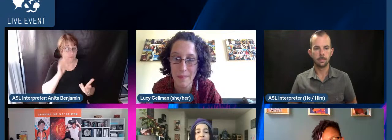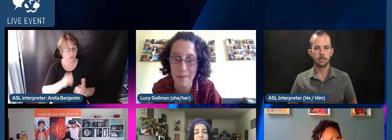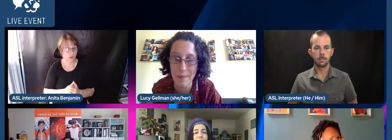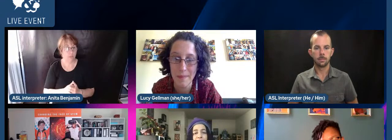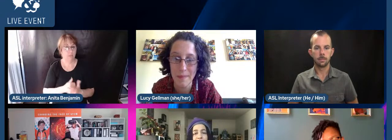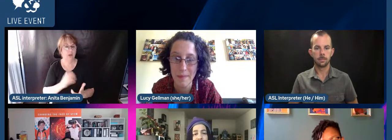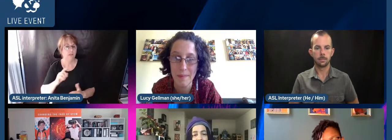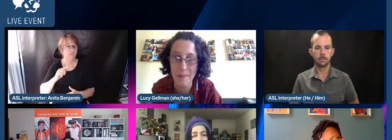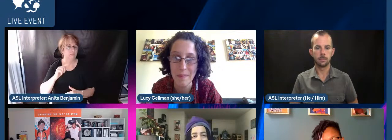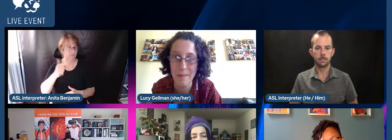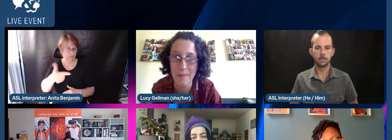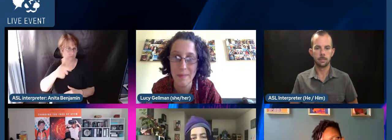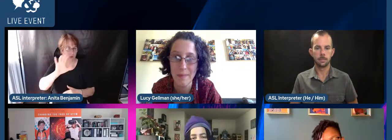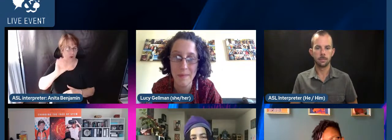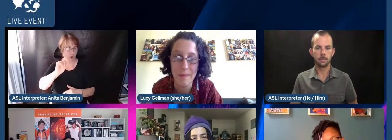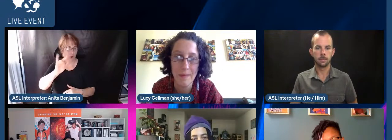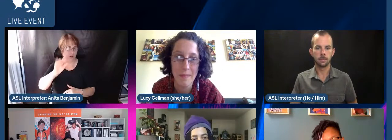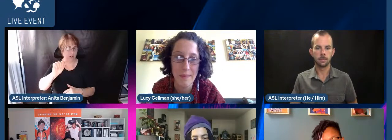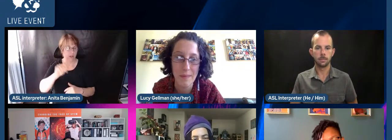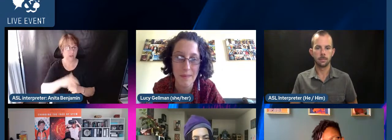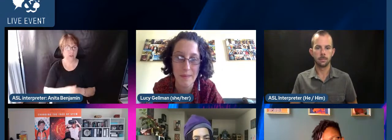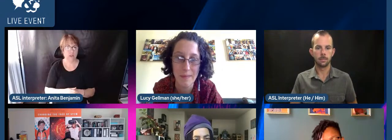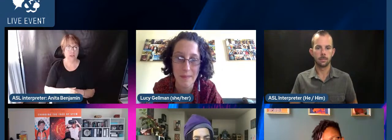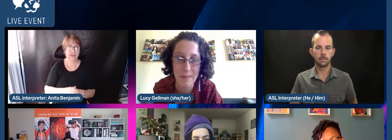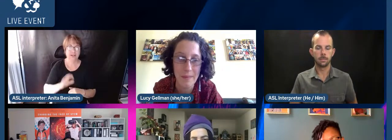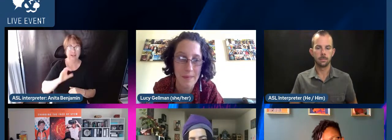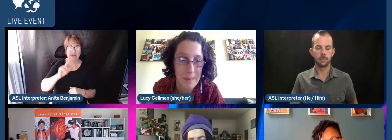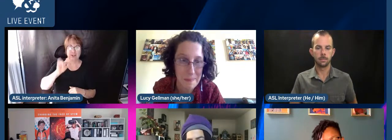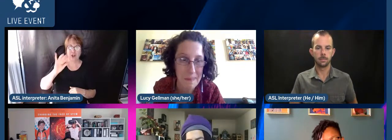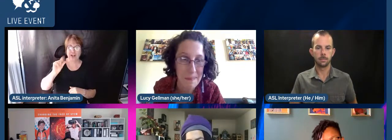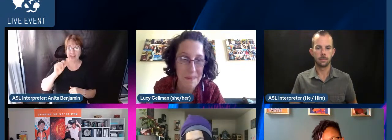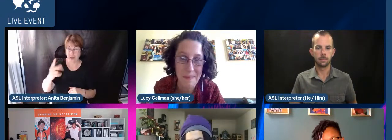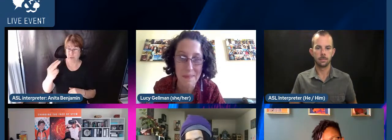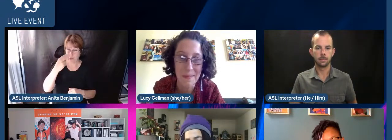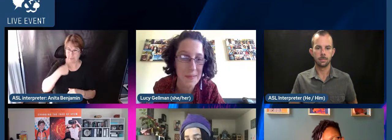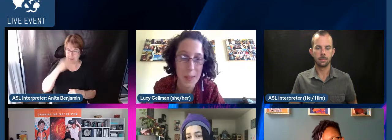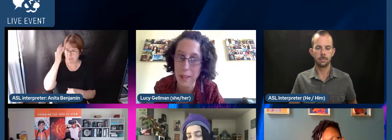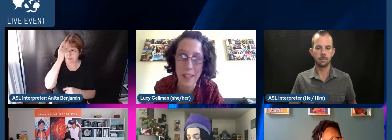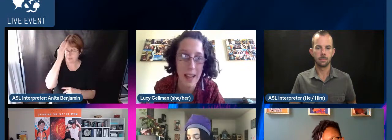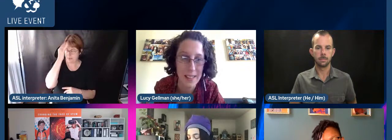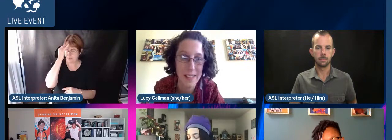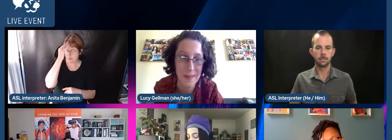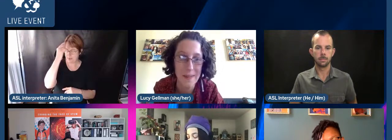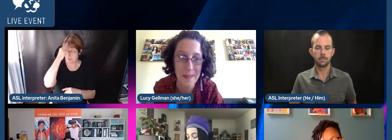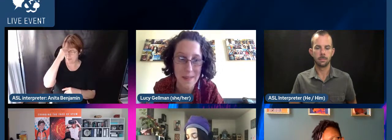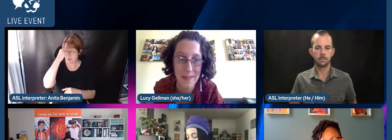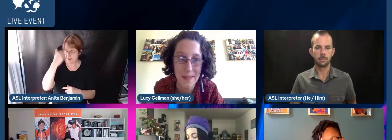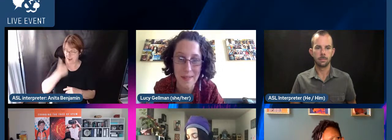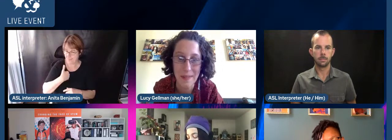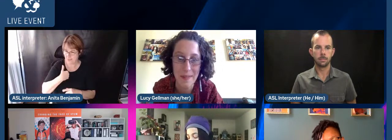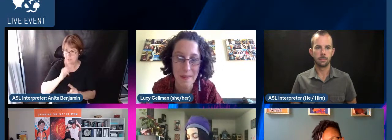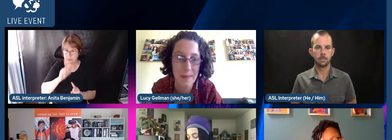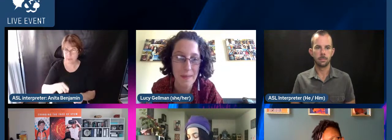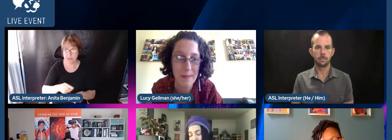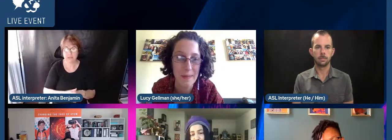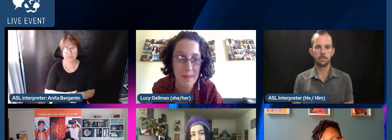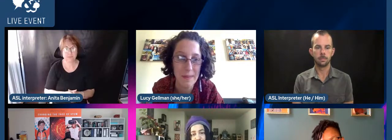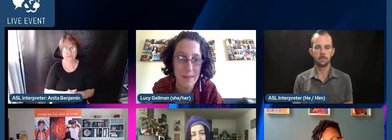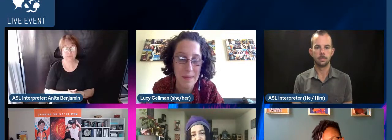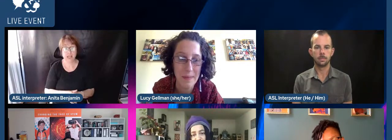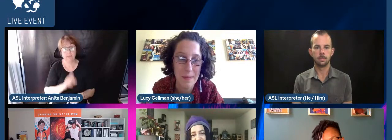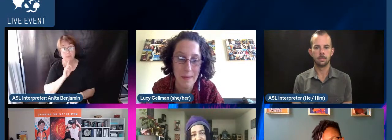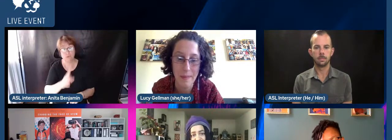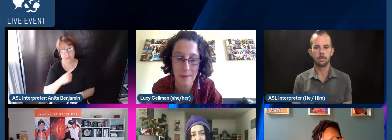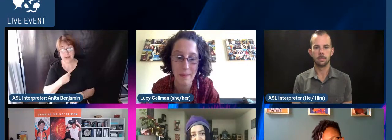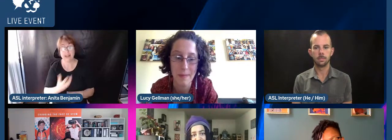ahead, Claudia, I see you. Yeah, you saw me. I was like, I'm thinking, I think I got a response. But I also I have a response about